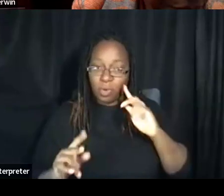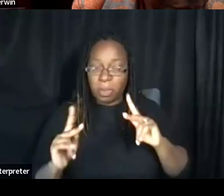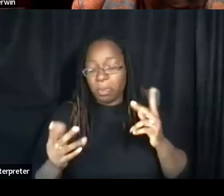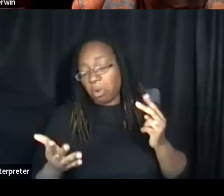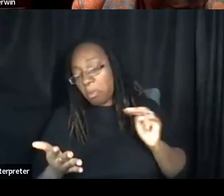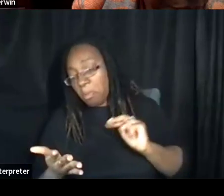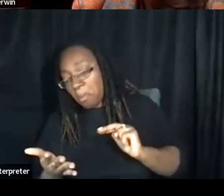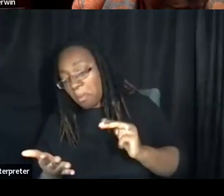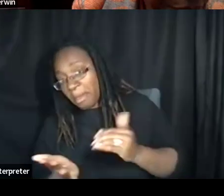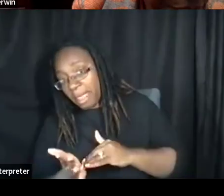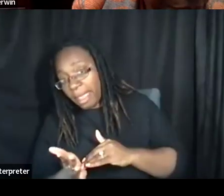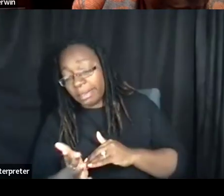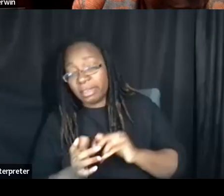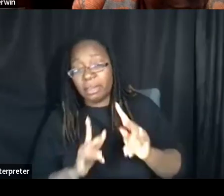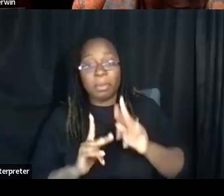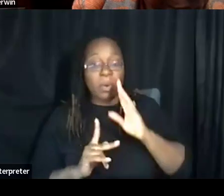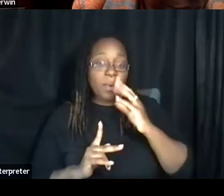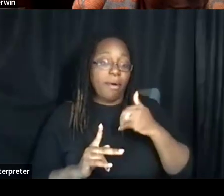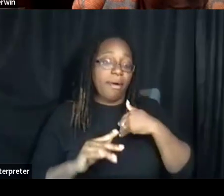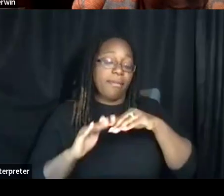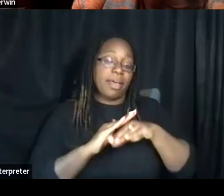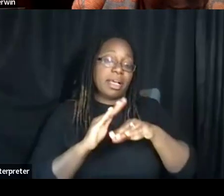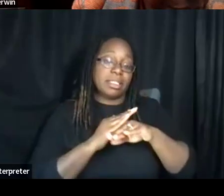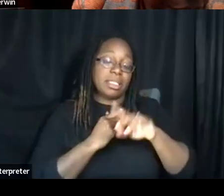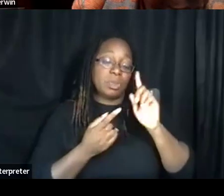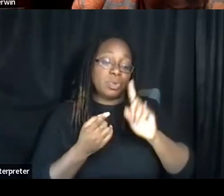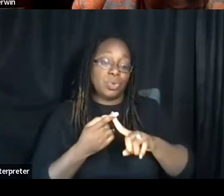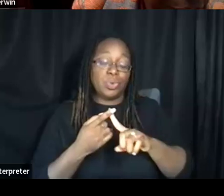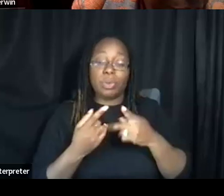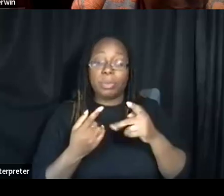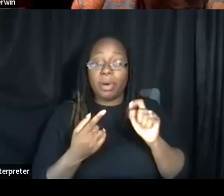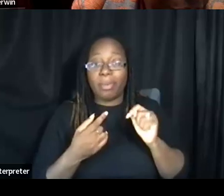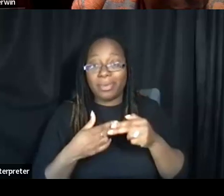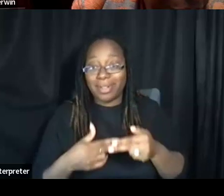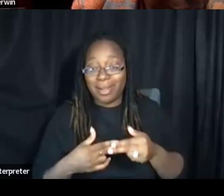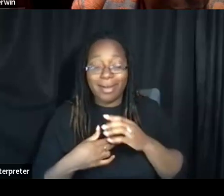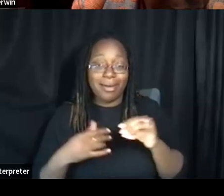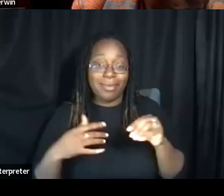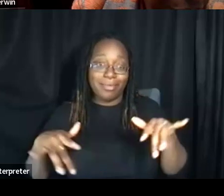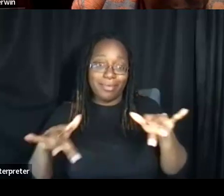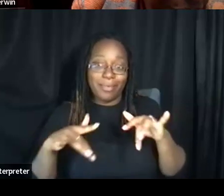to. Folks will have access to the PowerPoint slides and recording.